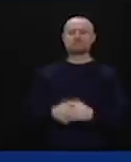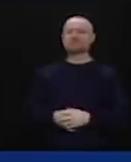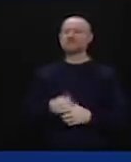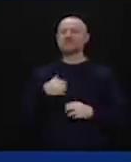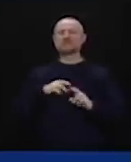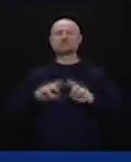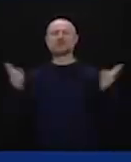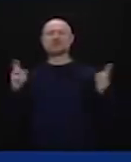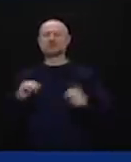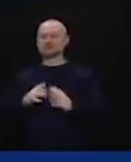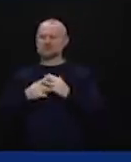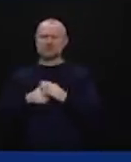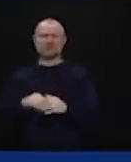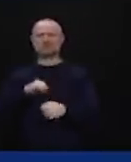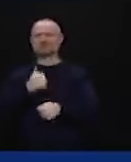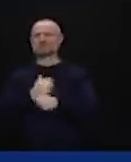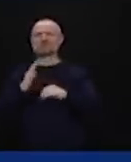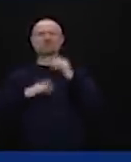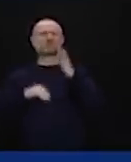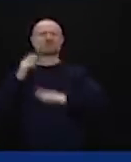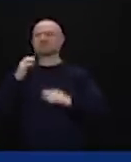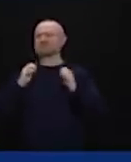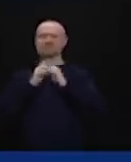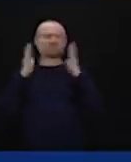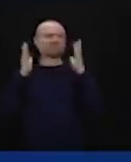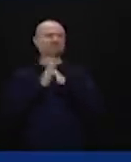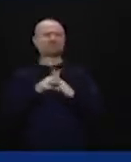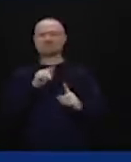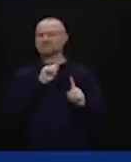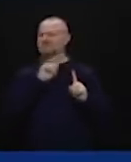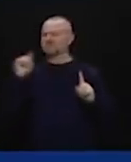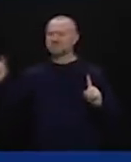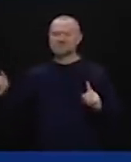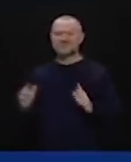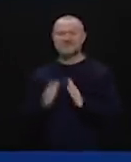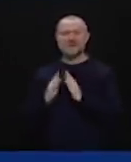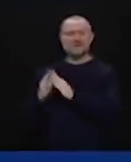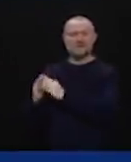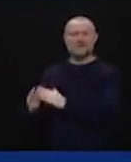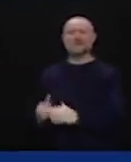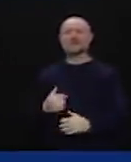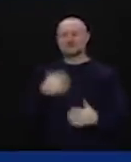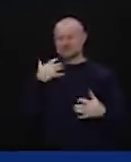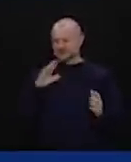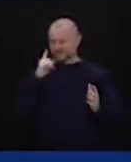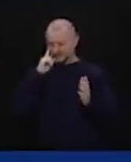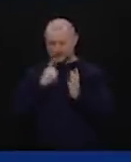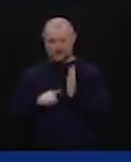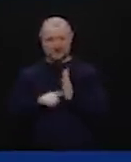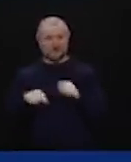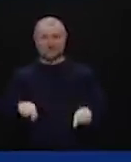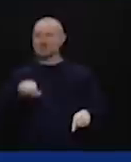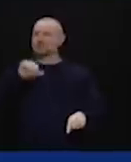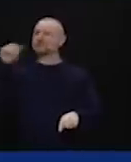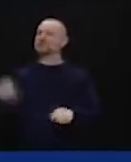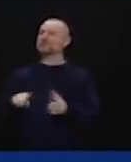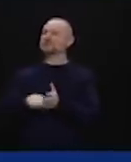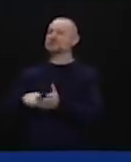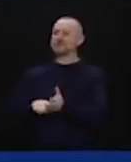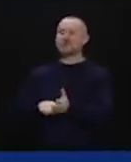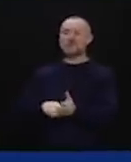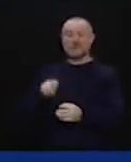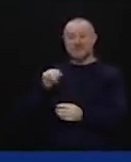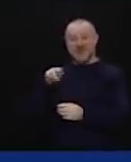go. And let me say this. The fact that we have this research here at Albany Nanotech, the fact that